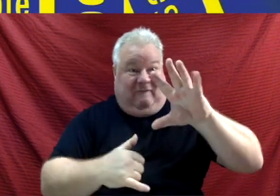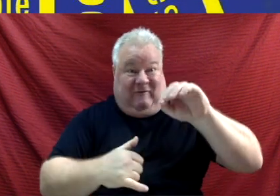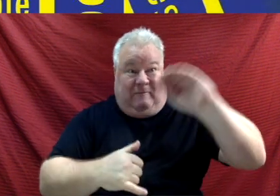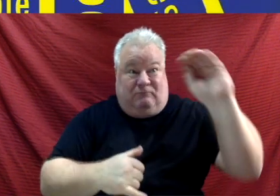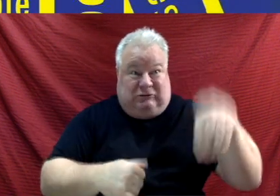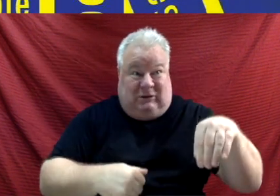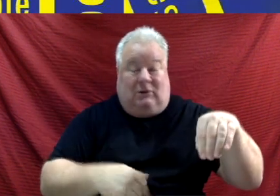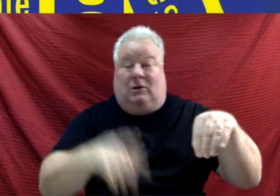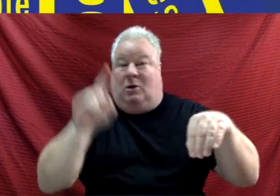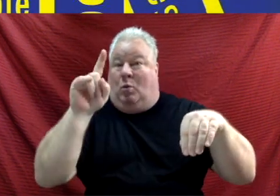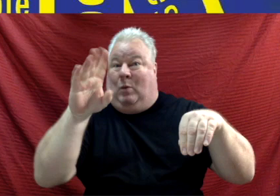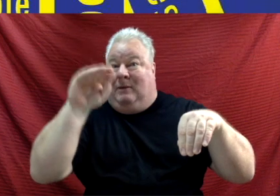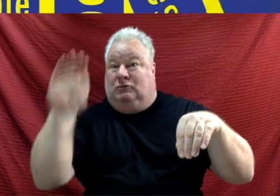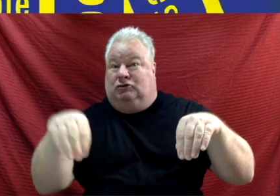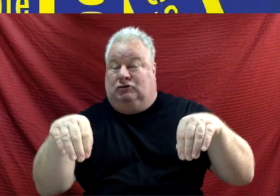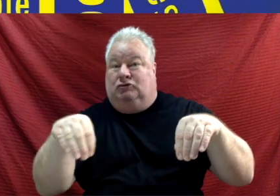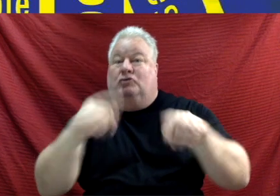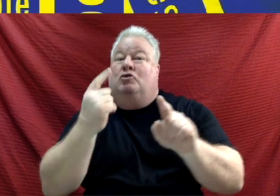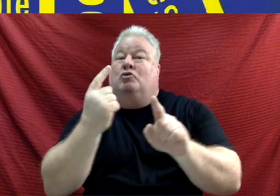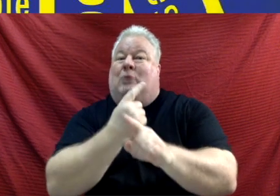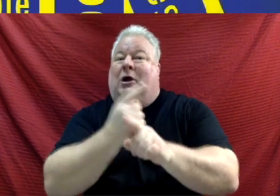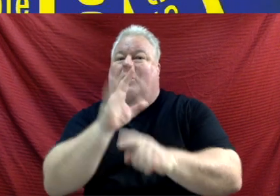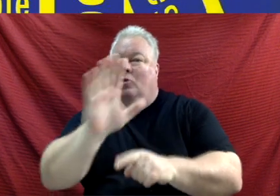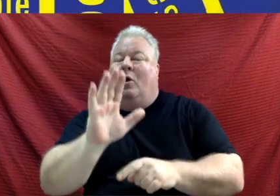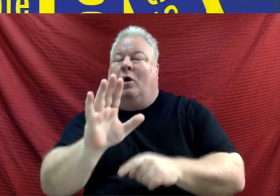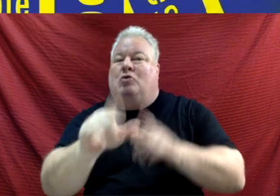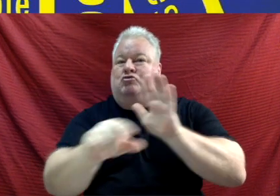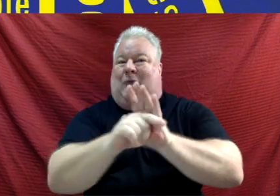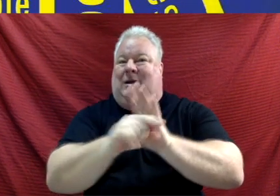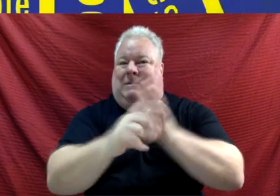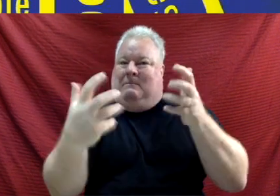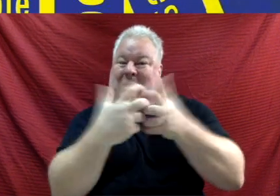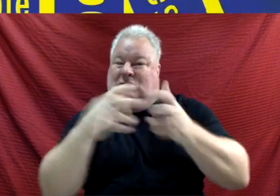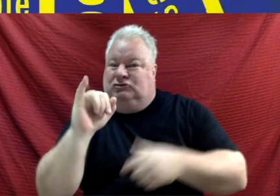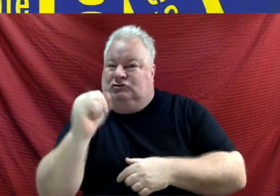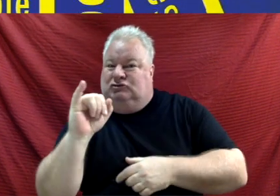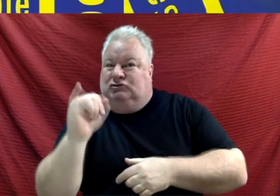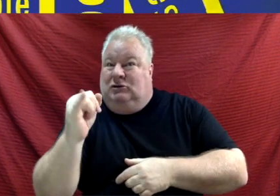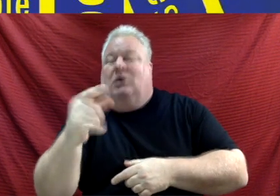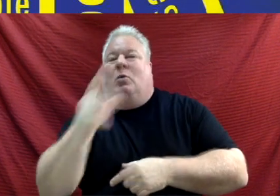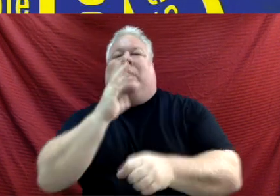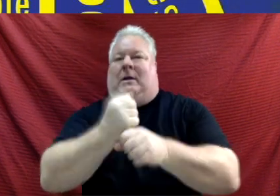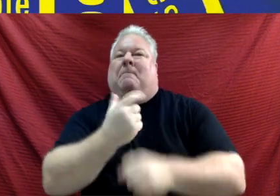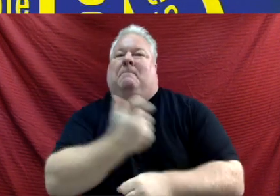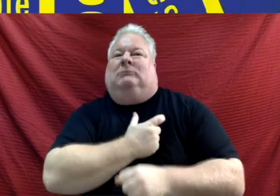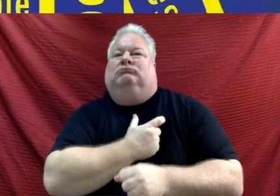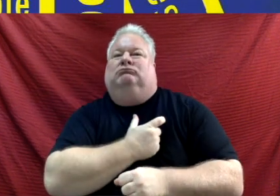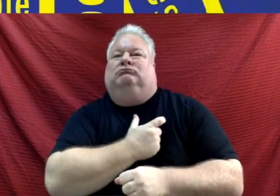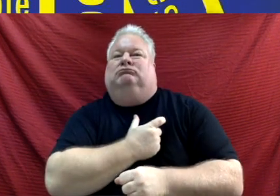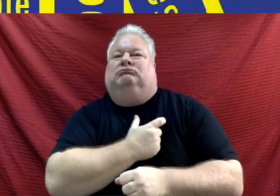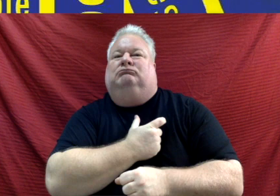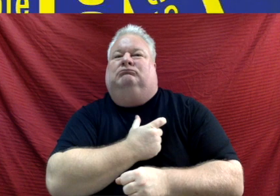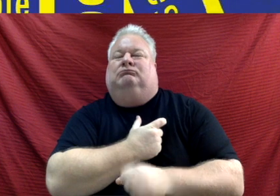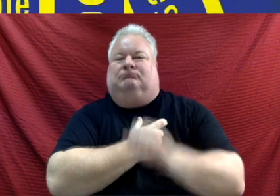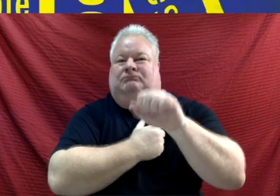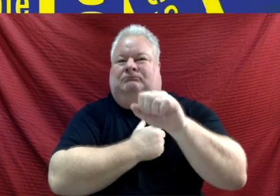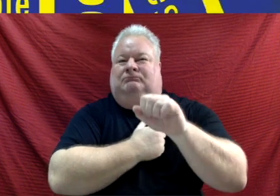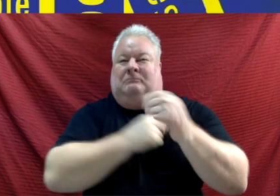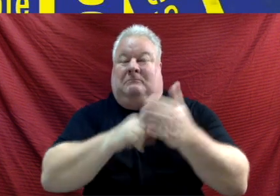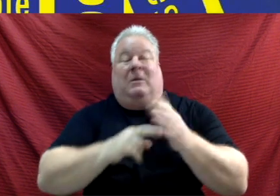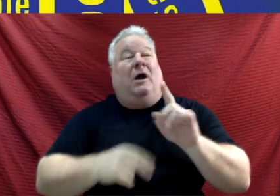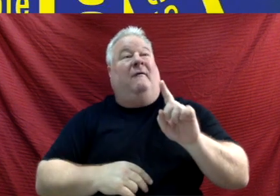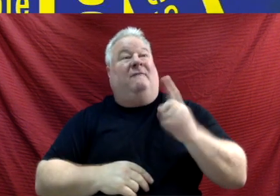celebrating 50% and 100% in their current grade level will receive Gigi